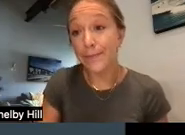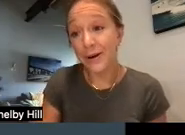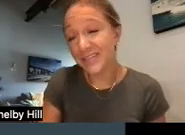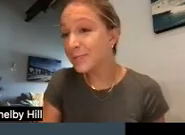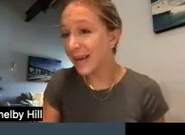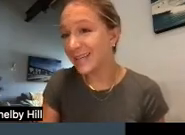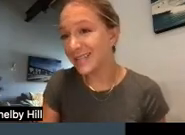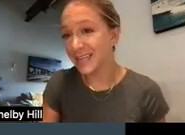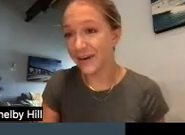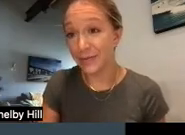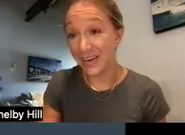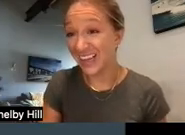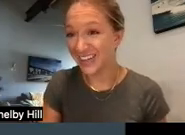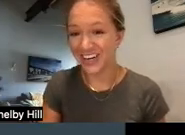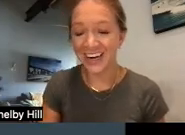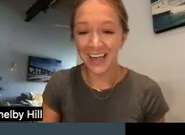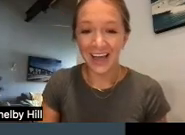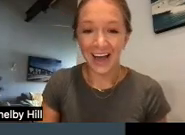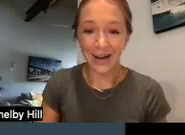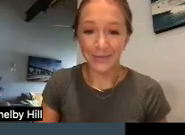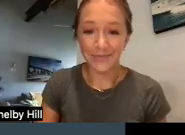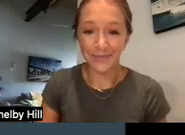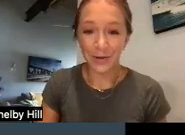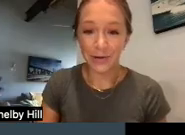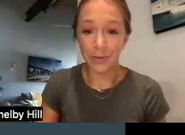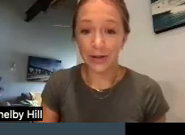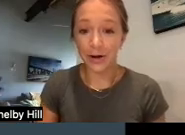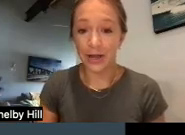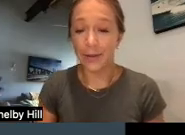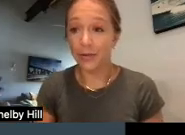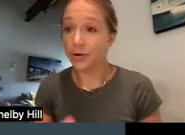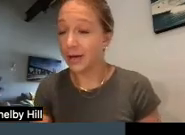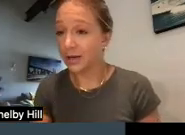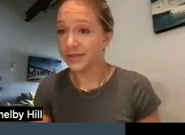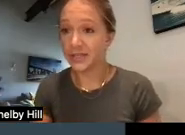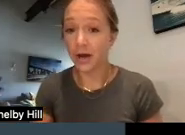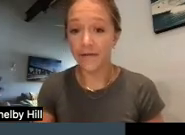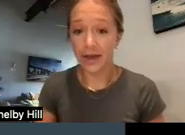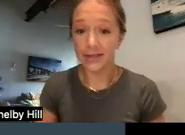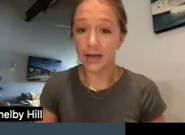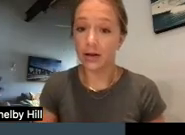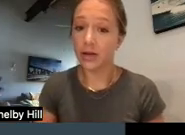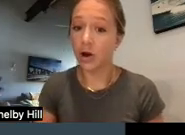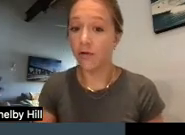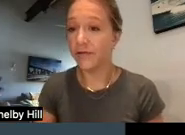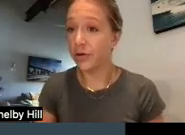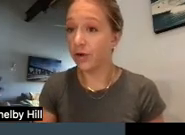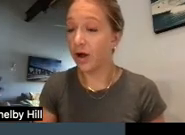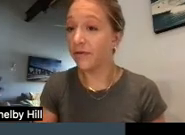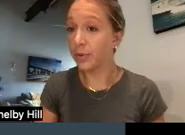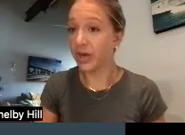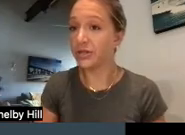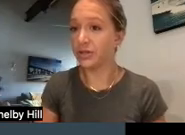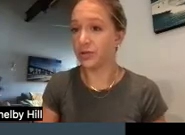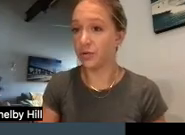So by participating in today's very mini lecture, we will be learning about the grammatical system of ASL, an overview